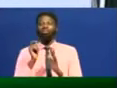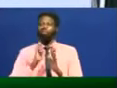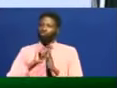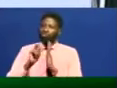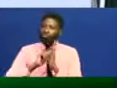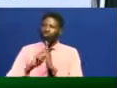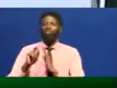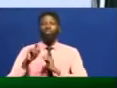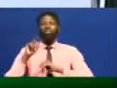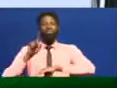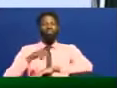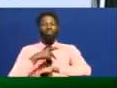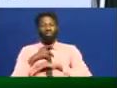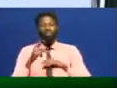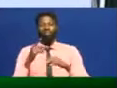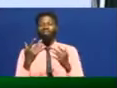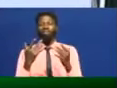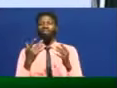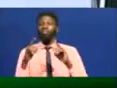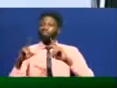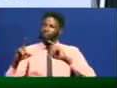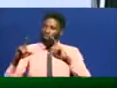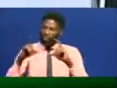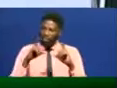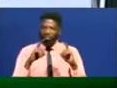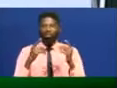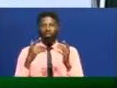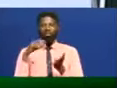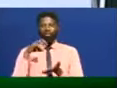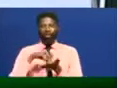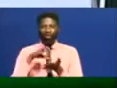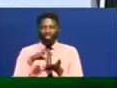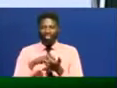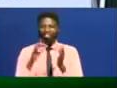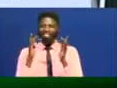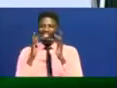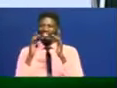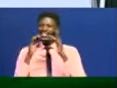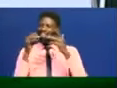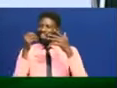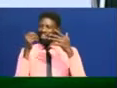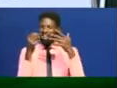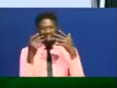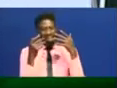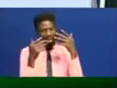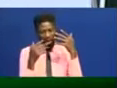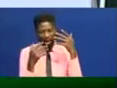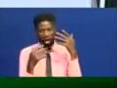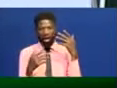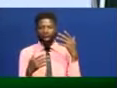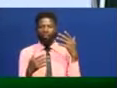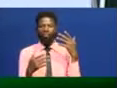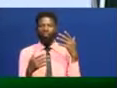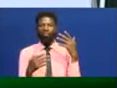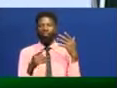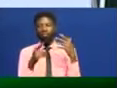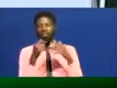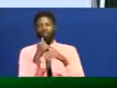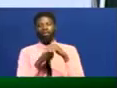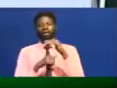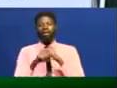in photography, in content creation, all that space, you belong to Talanta